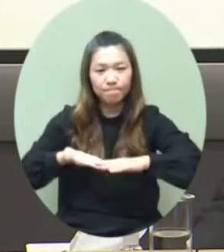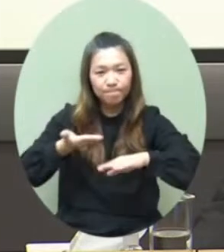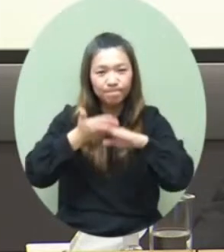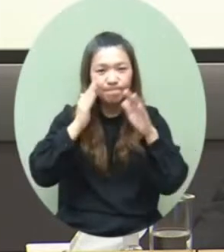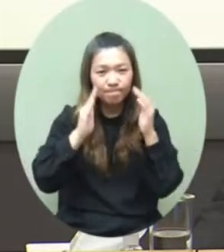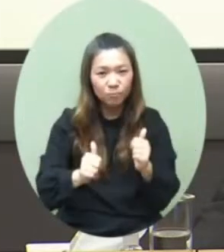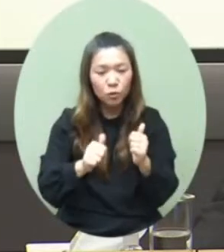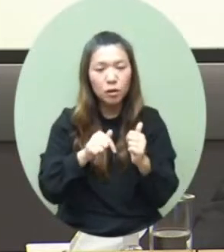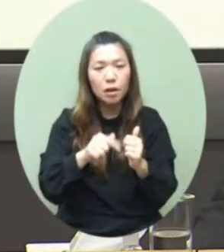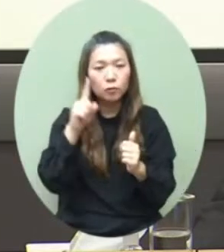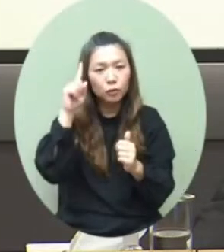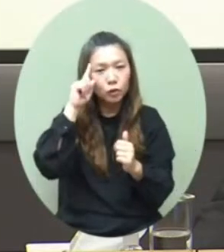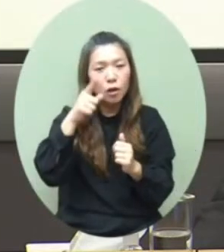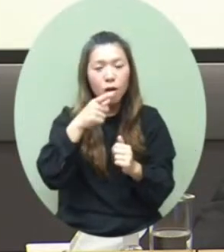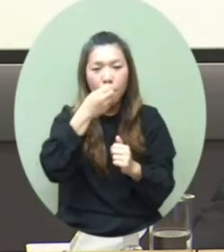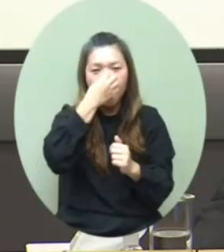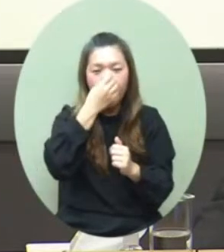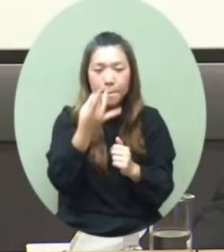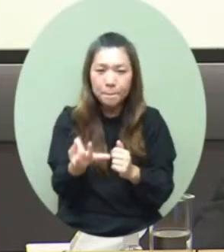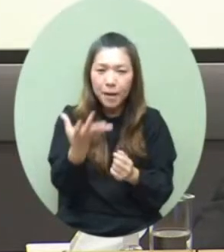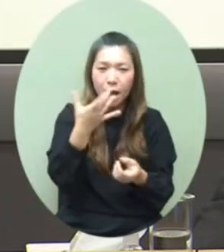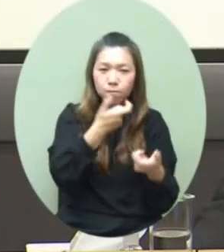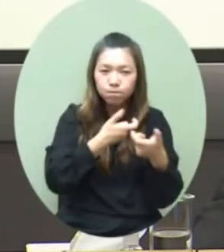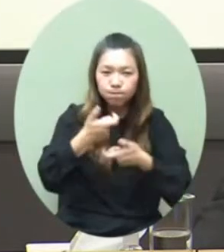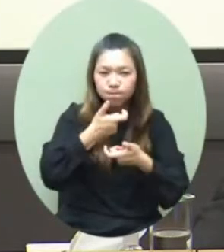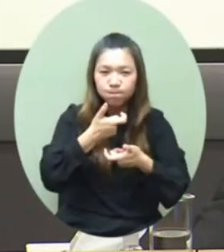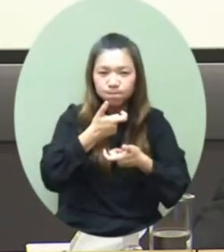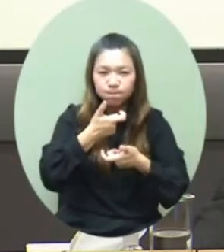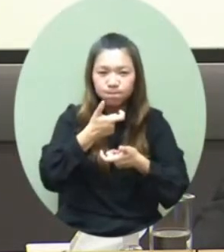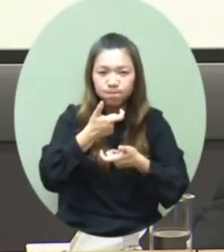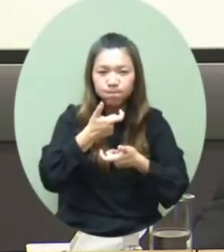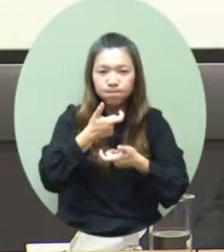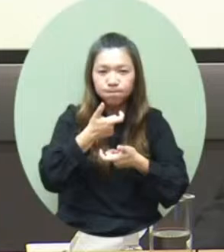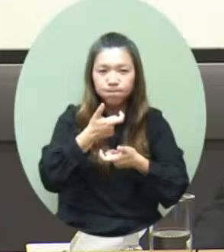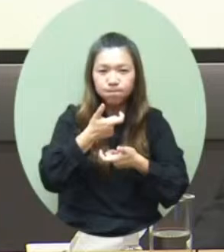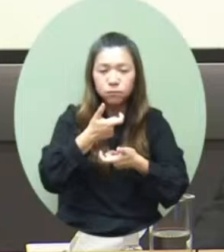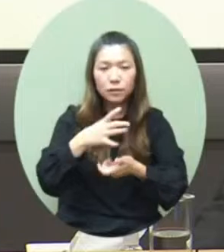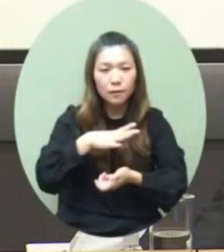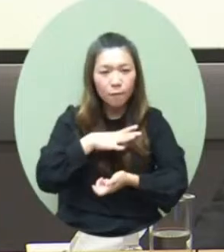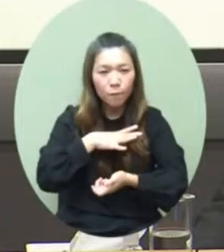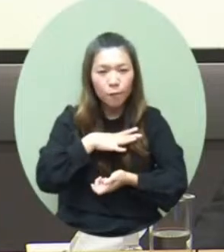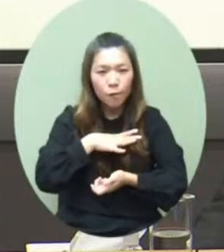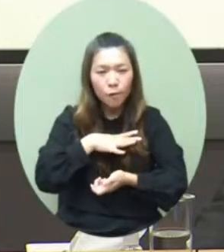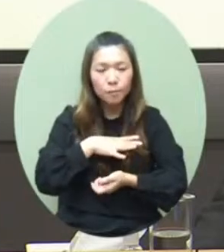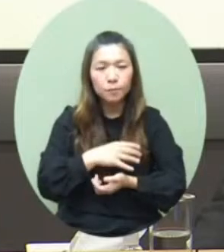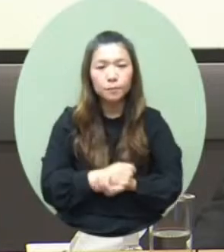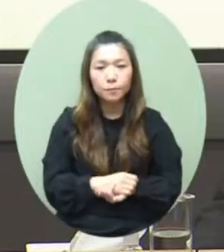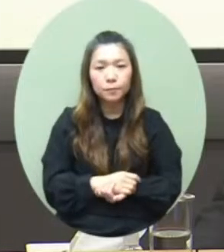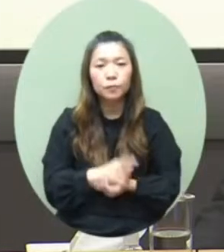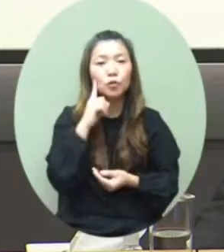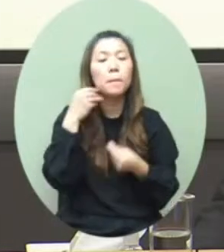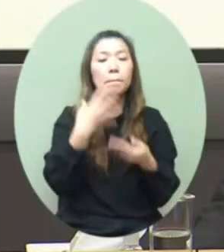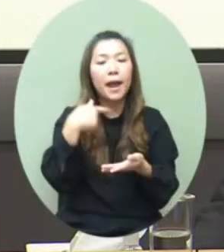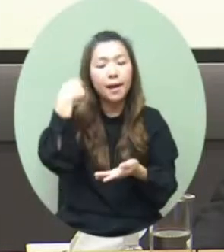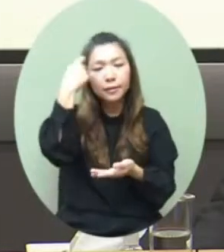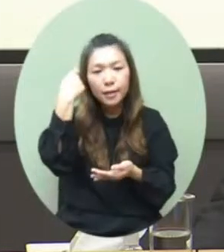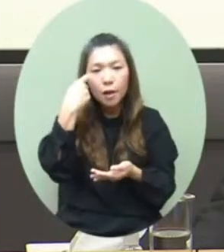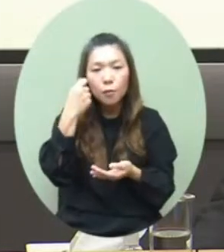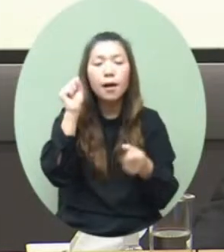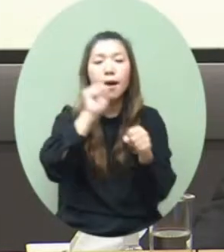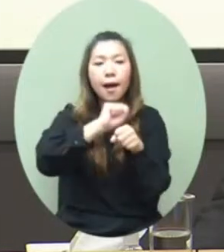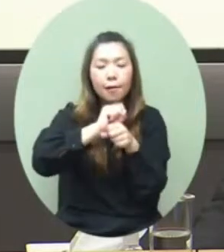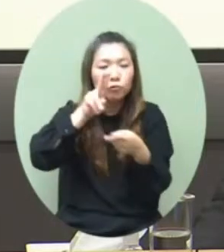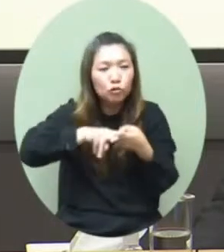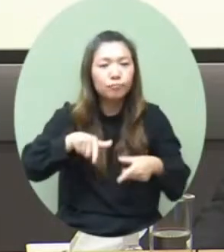as giving people the confidence and the sense of happiness in the city, that would